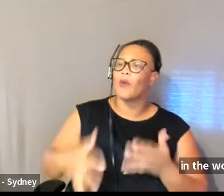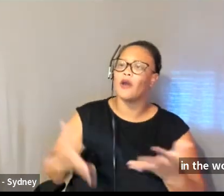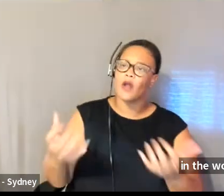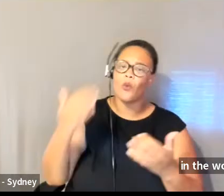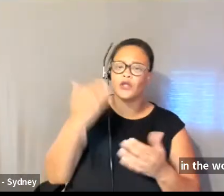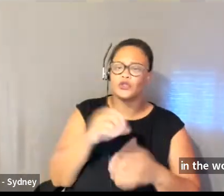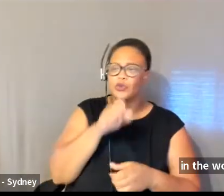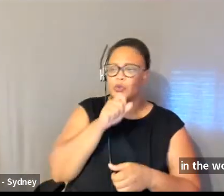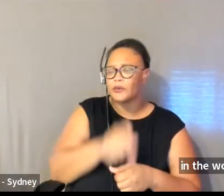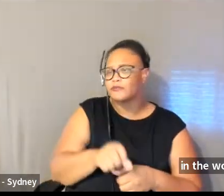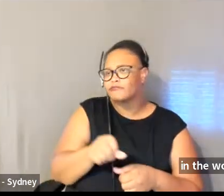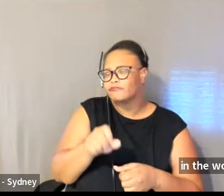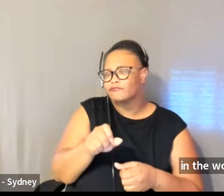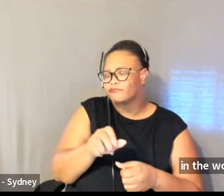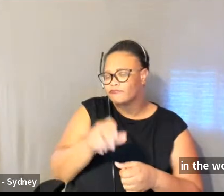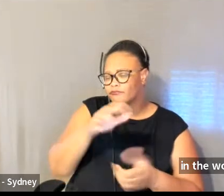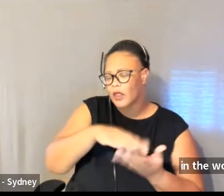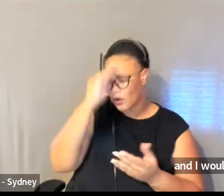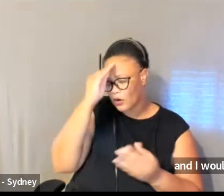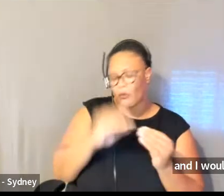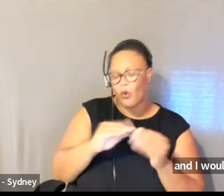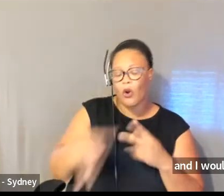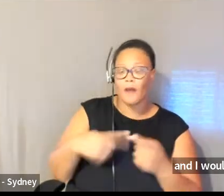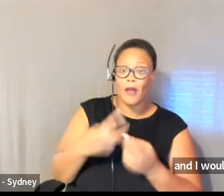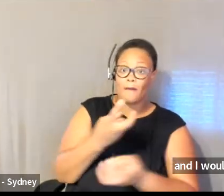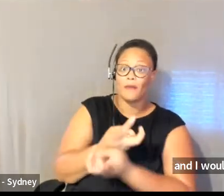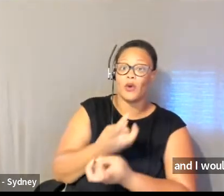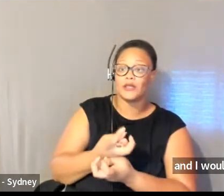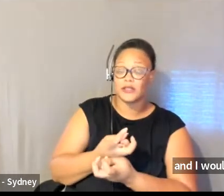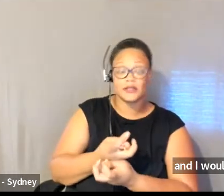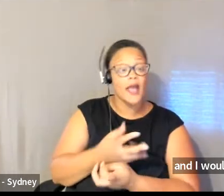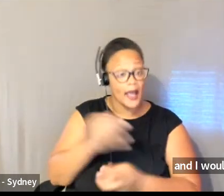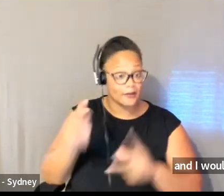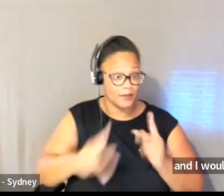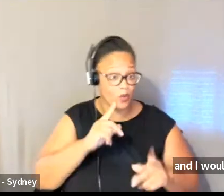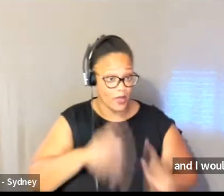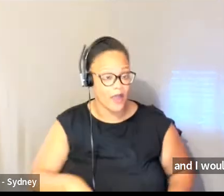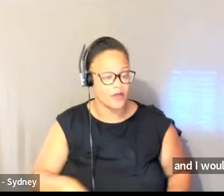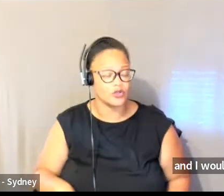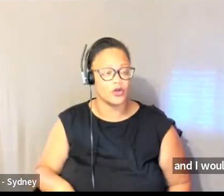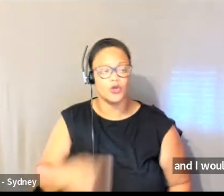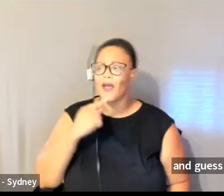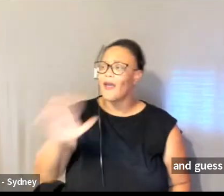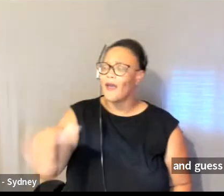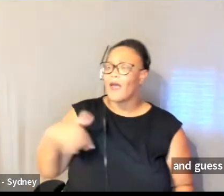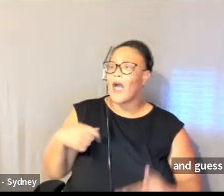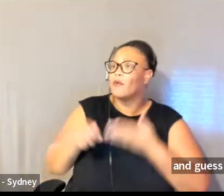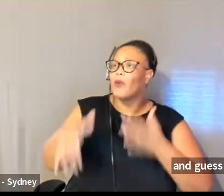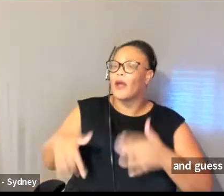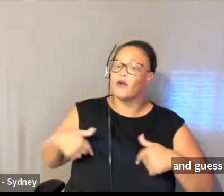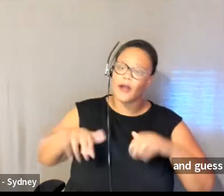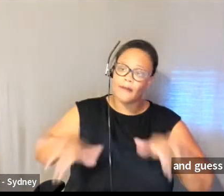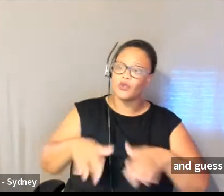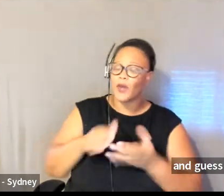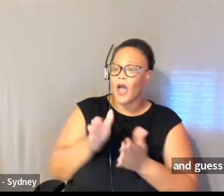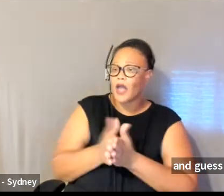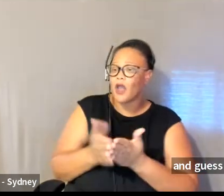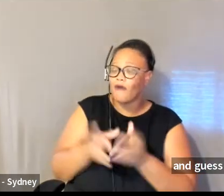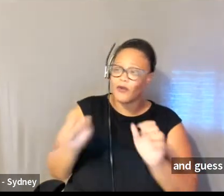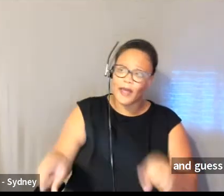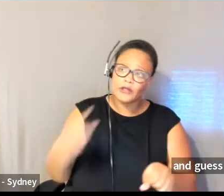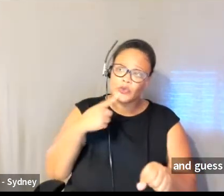poisons. And guess what? You can actually, people will answer you. Hey, I'm a writer. I'm doing this fantasy novel. Can you tell me